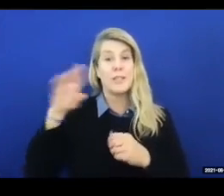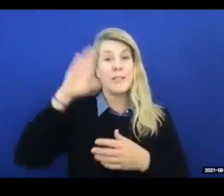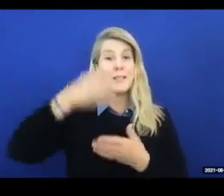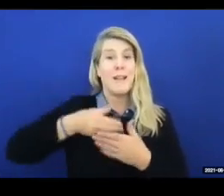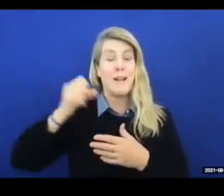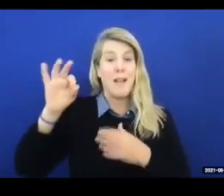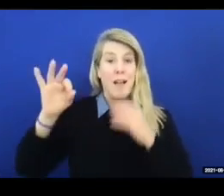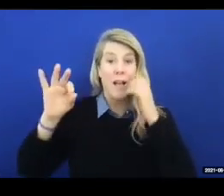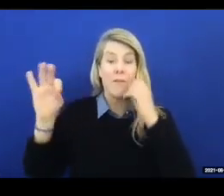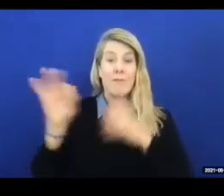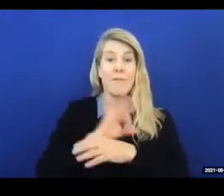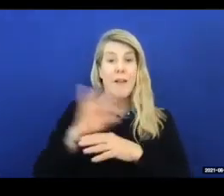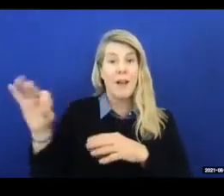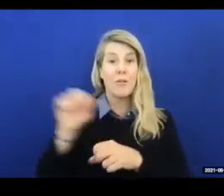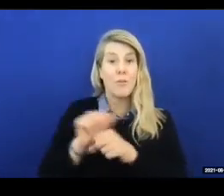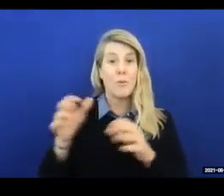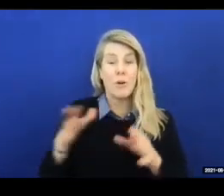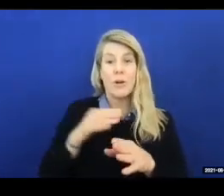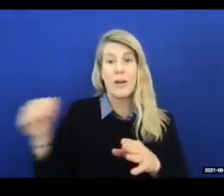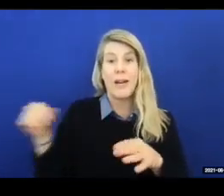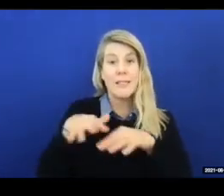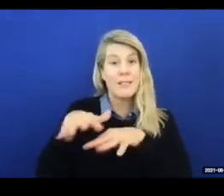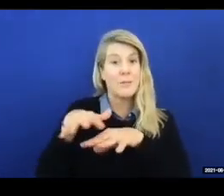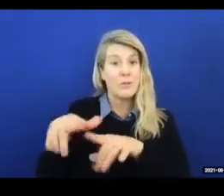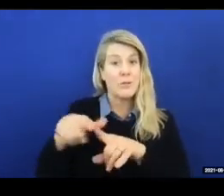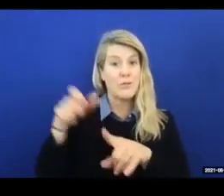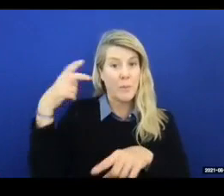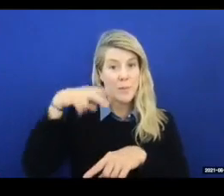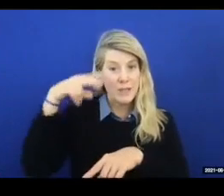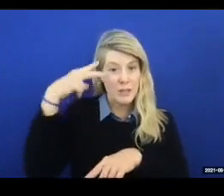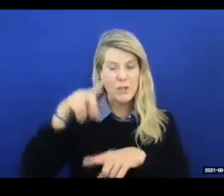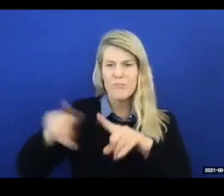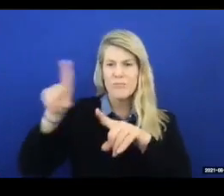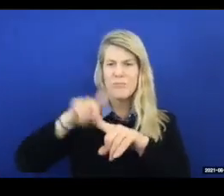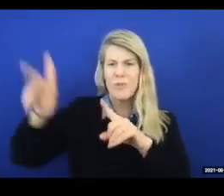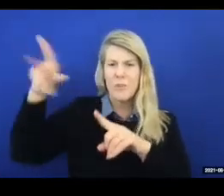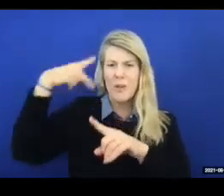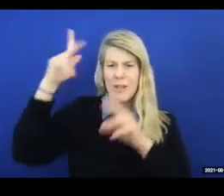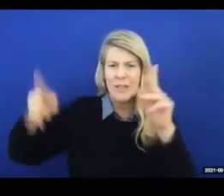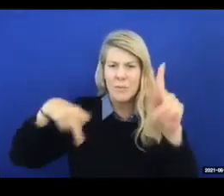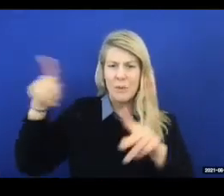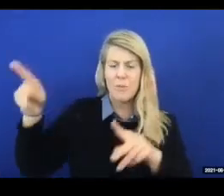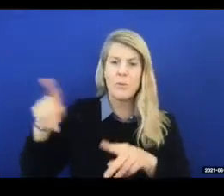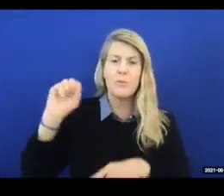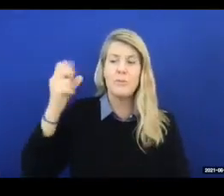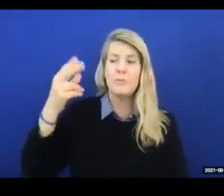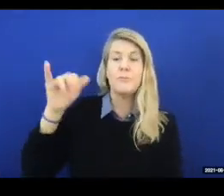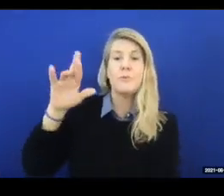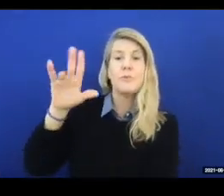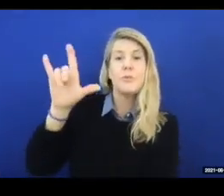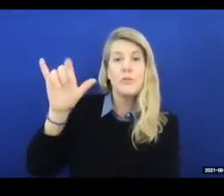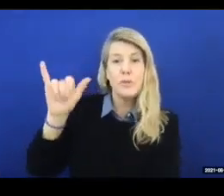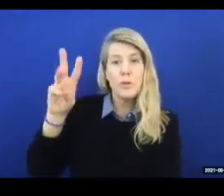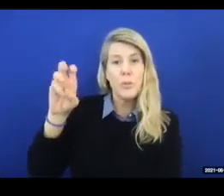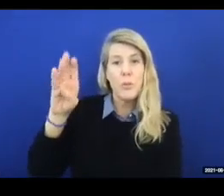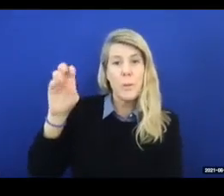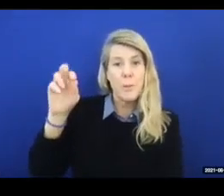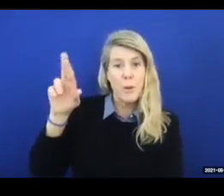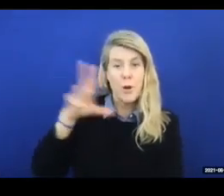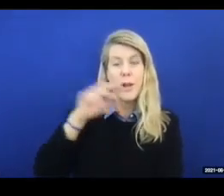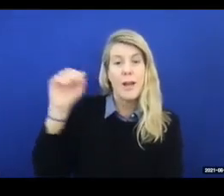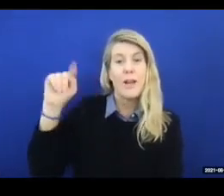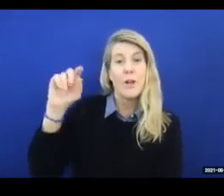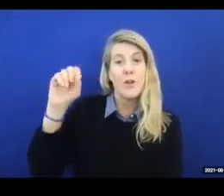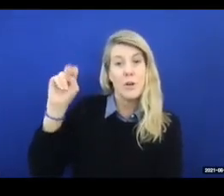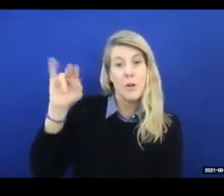factory worker and a seamstress from Mexico. Secretary of State Shirley Weber and Superintendent Tony